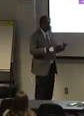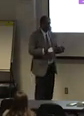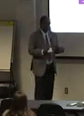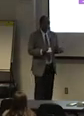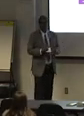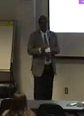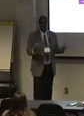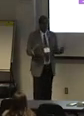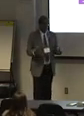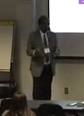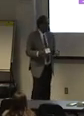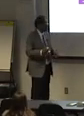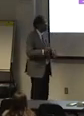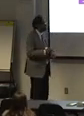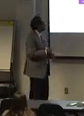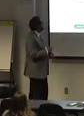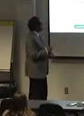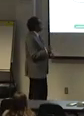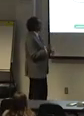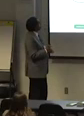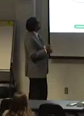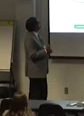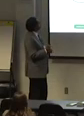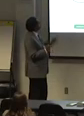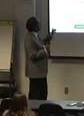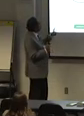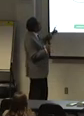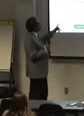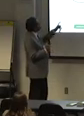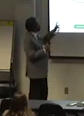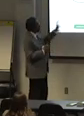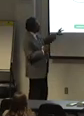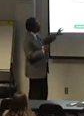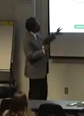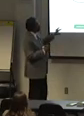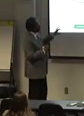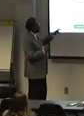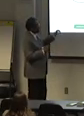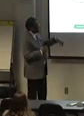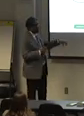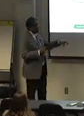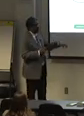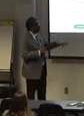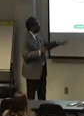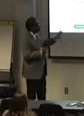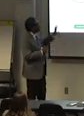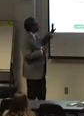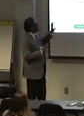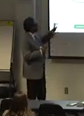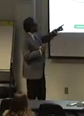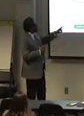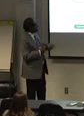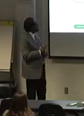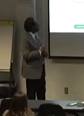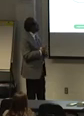but when it comes right down to it, they won't be able to do it. So we're running, because this went so well, we had 600 registrants.